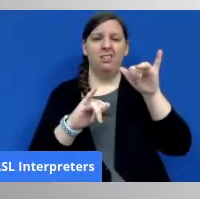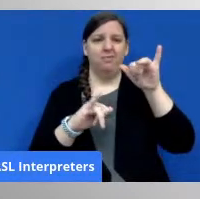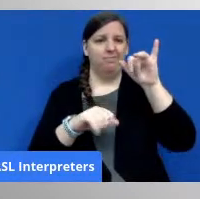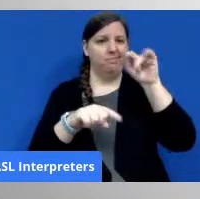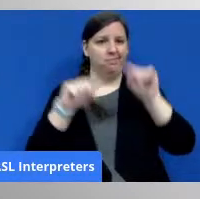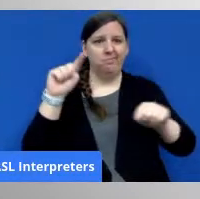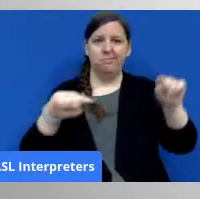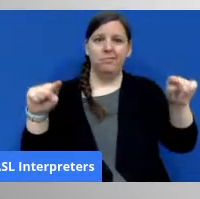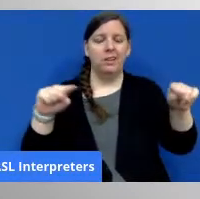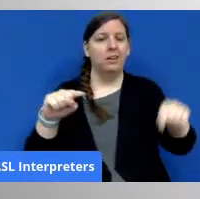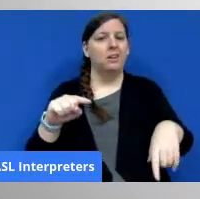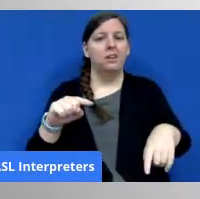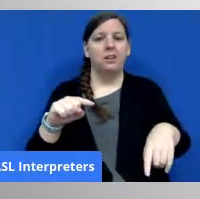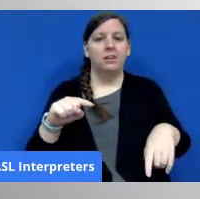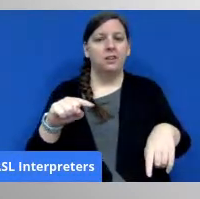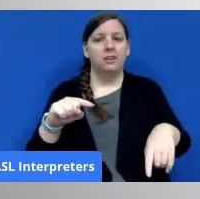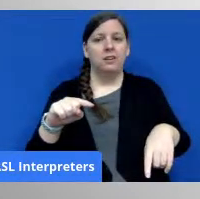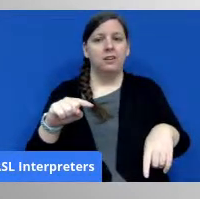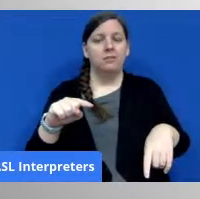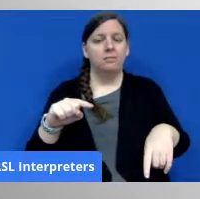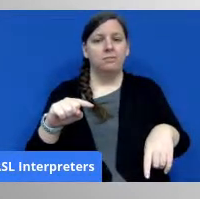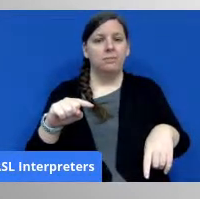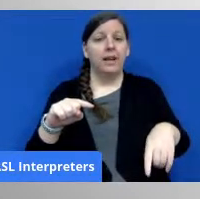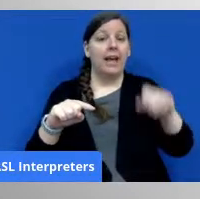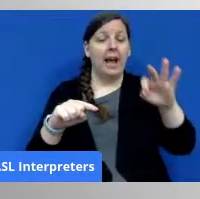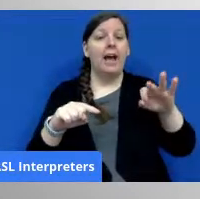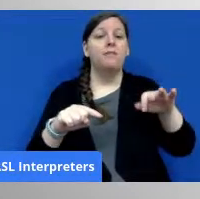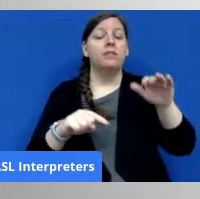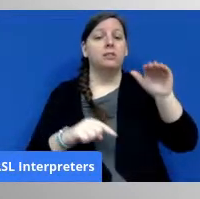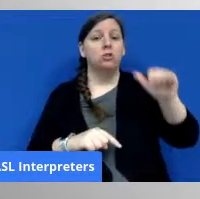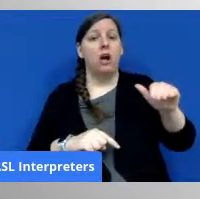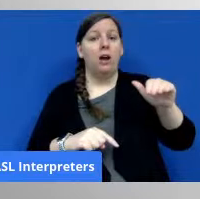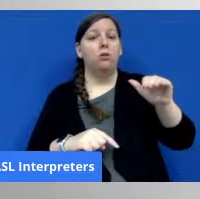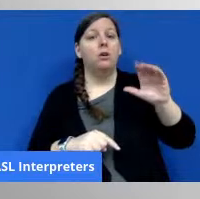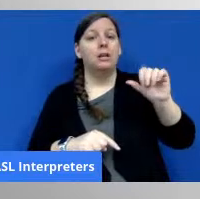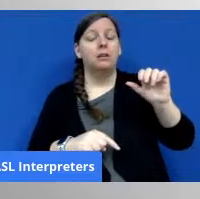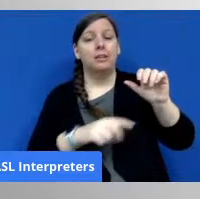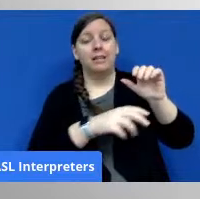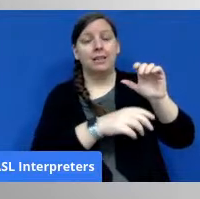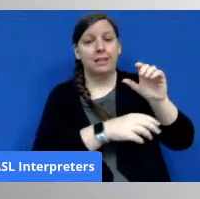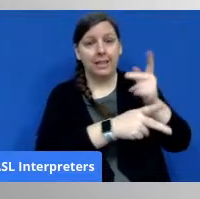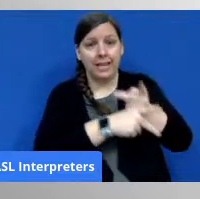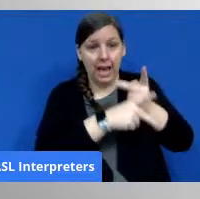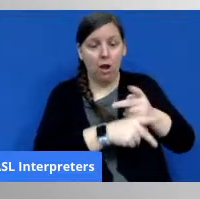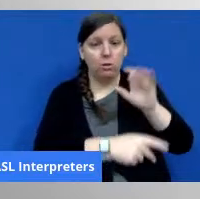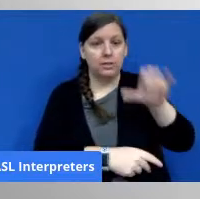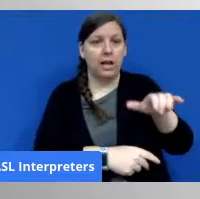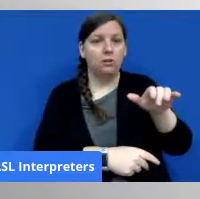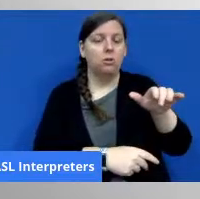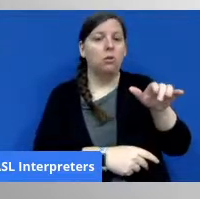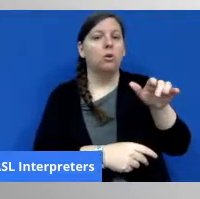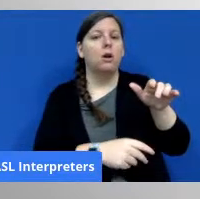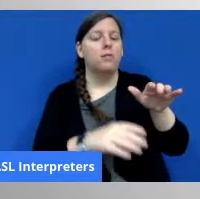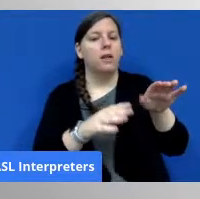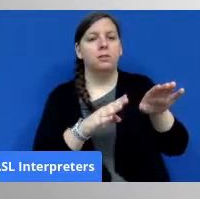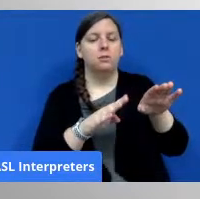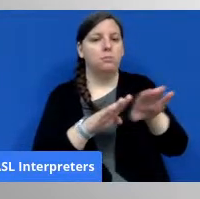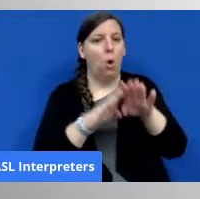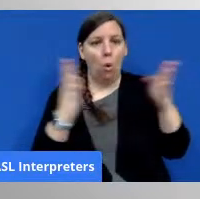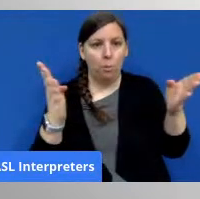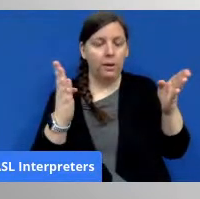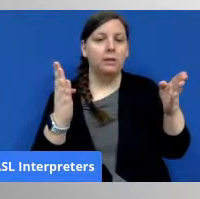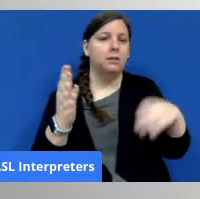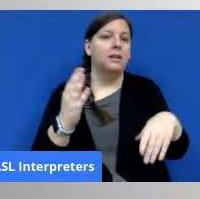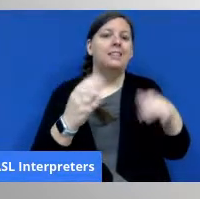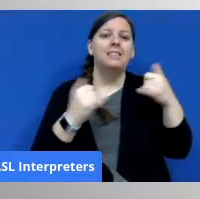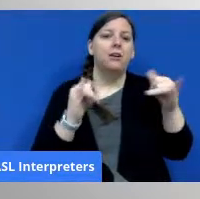almost all the time, there's still going to be a few professional learning days per year. And typically parents still have to show up to work. So then they have to figure out where to take their child on those professional learning days.